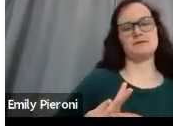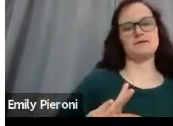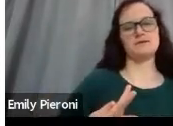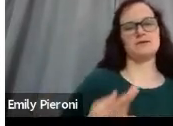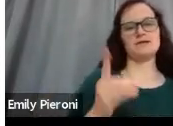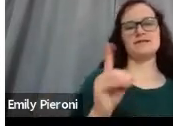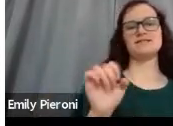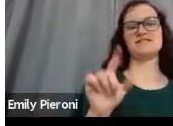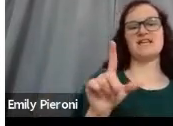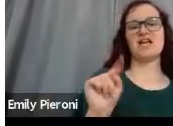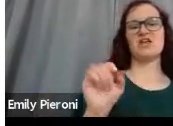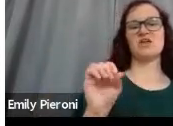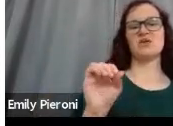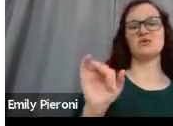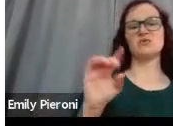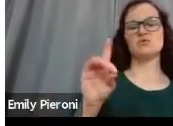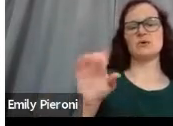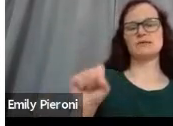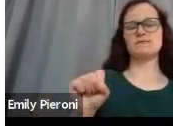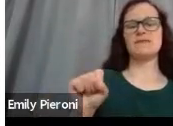which is native to North America.